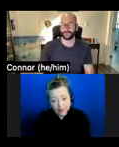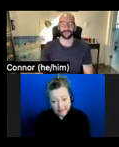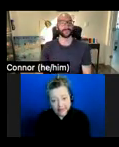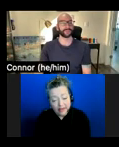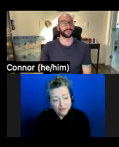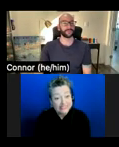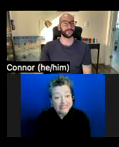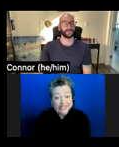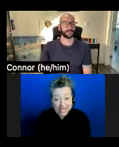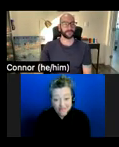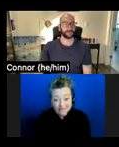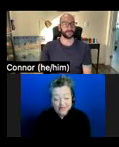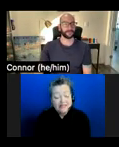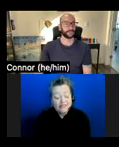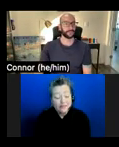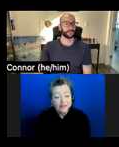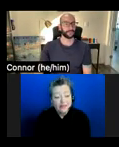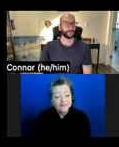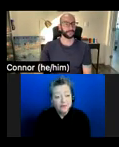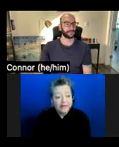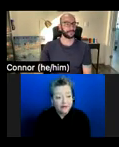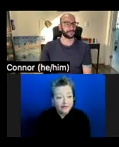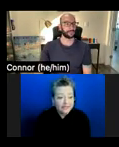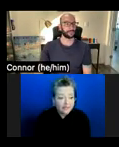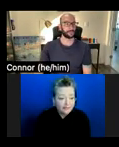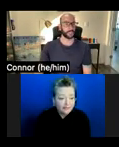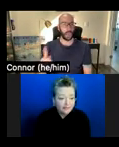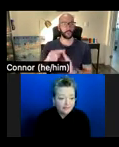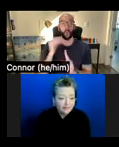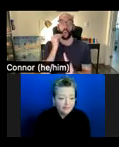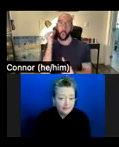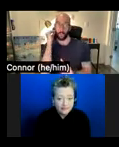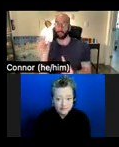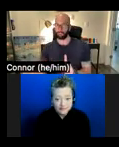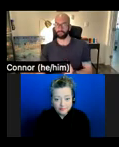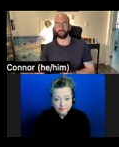really quickly on how to save something for later consumption.